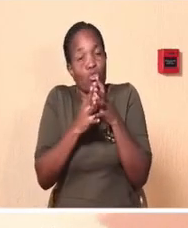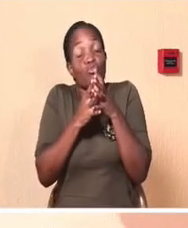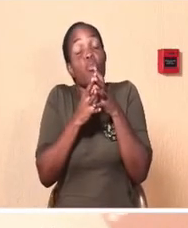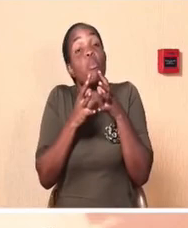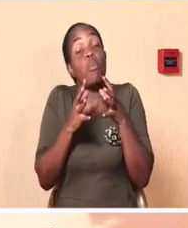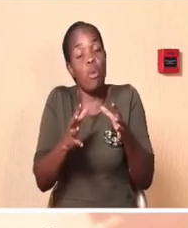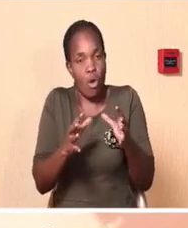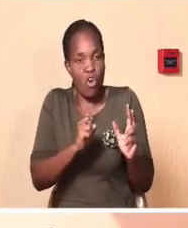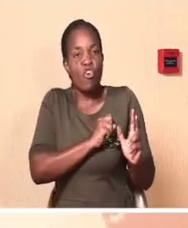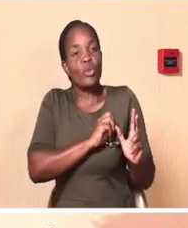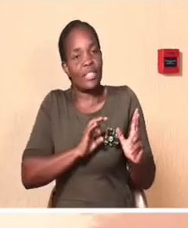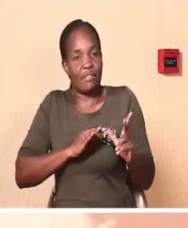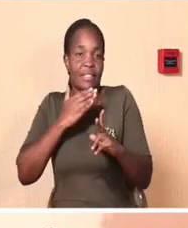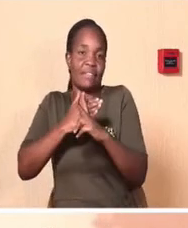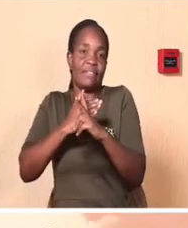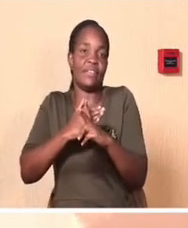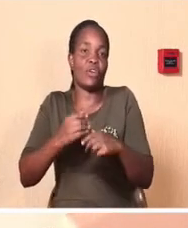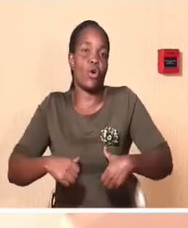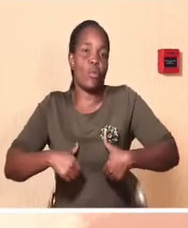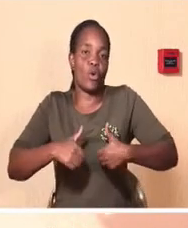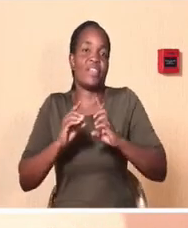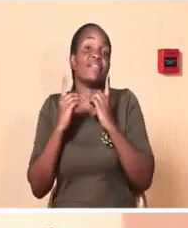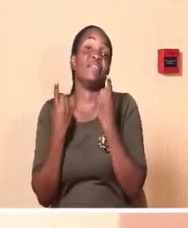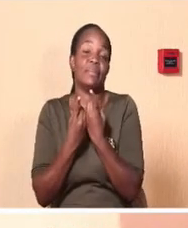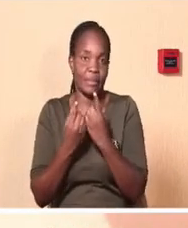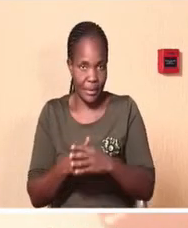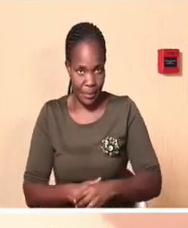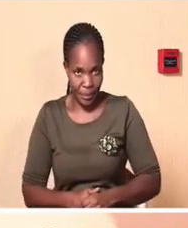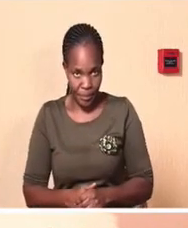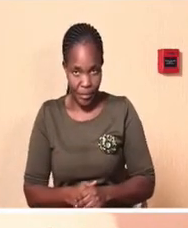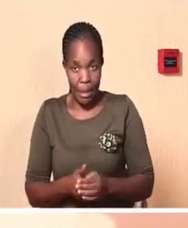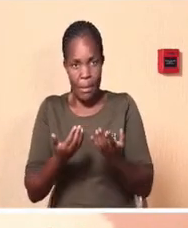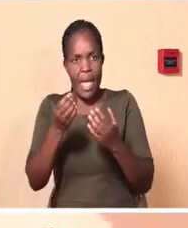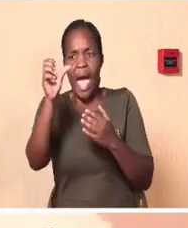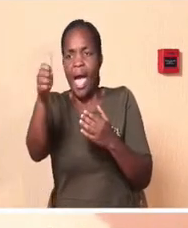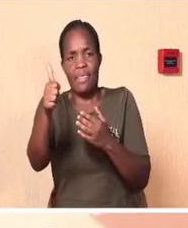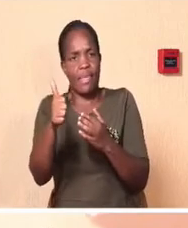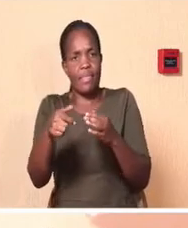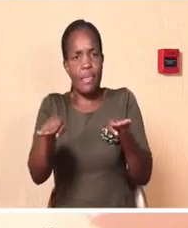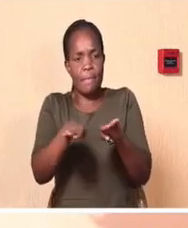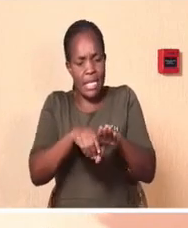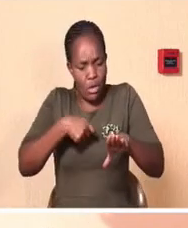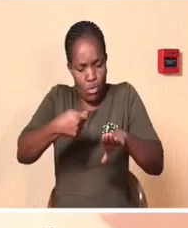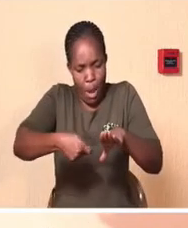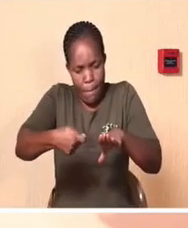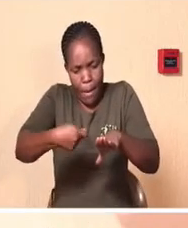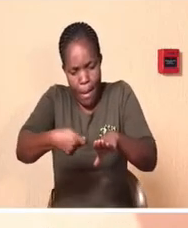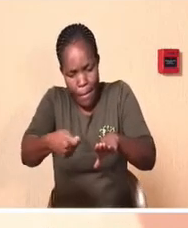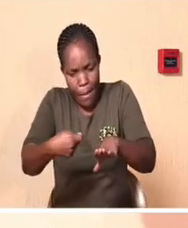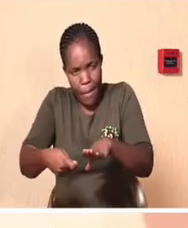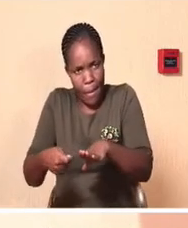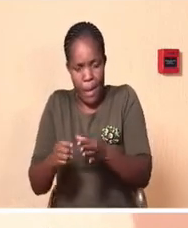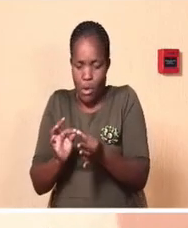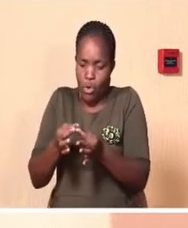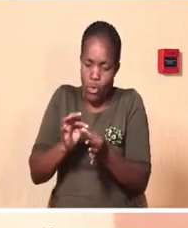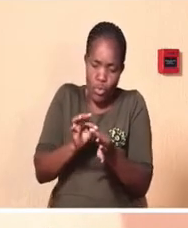There are discussions on other homemade and